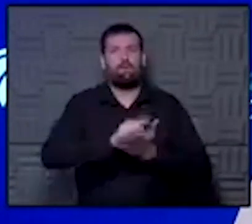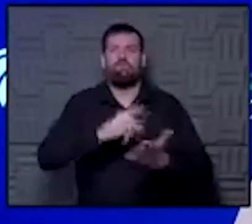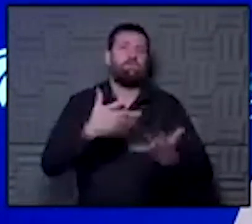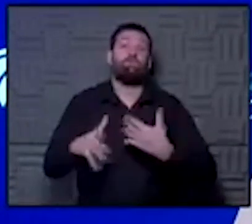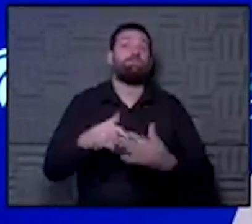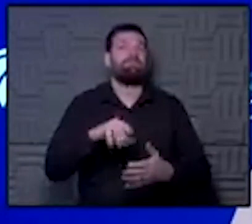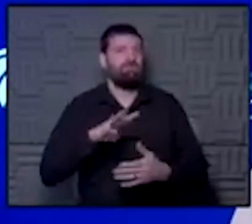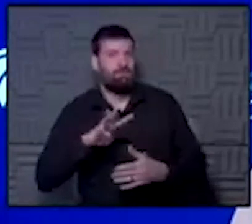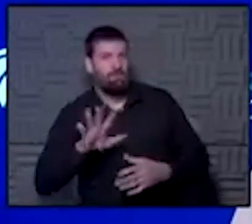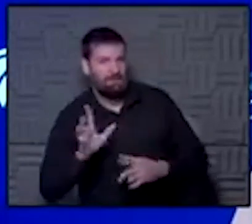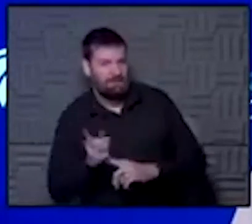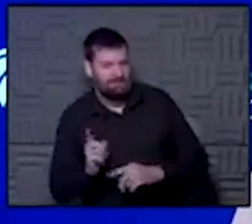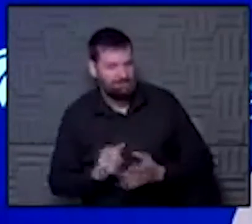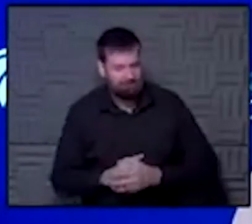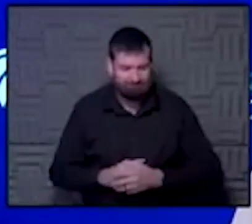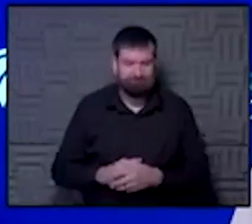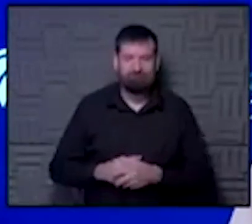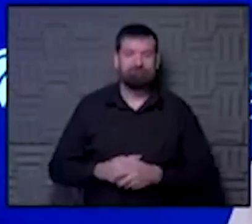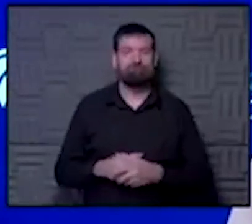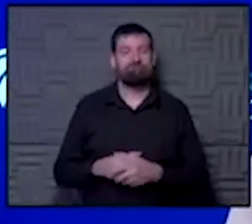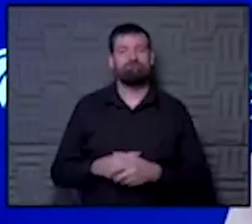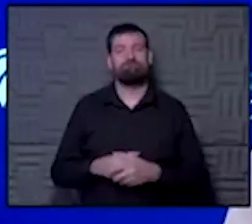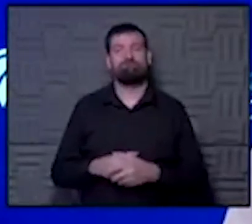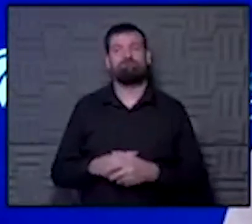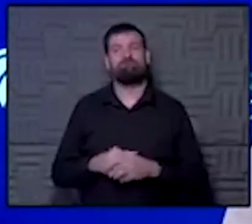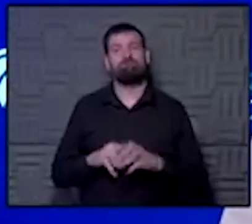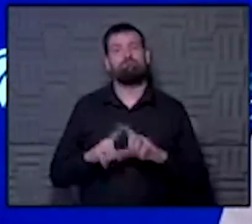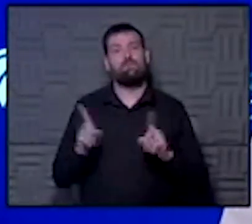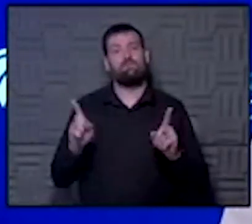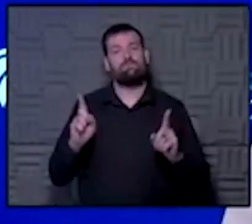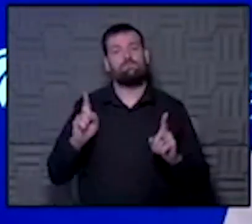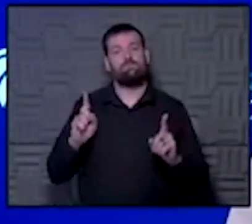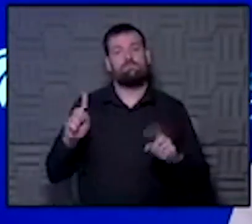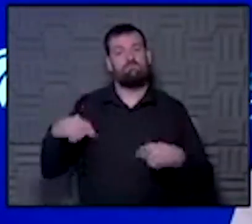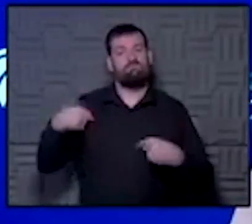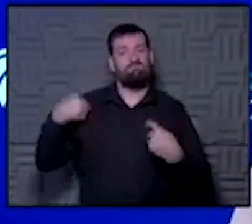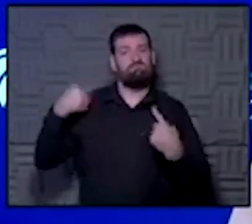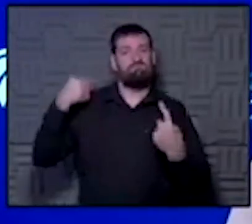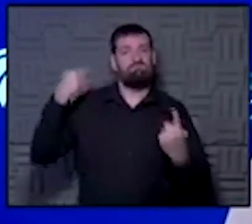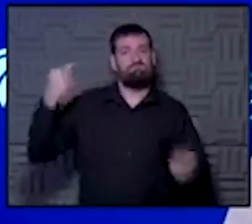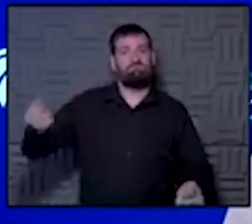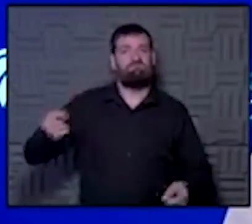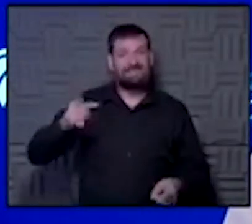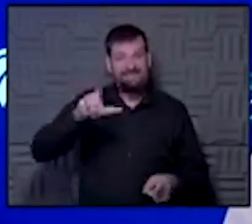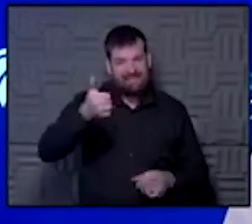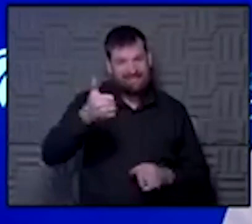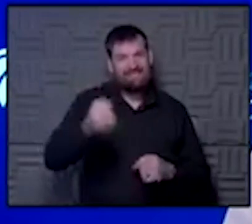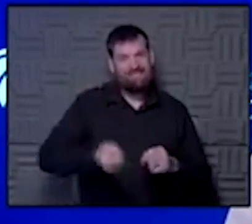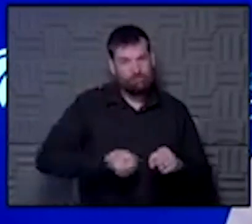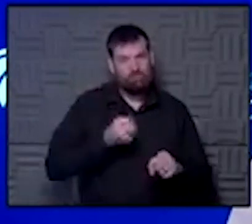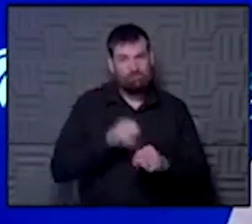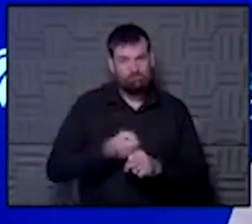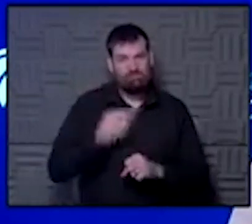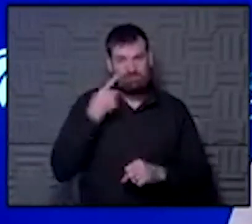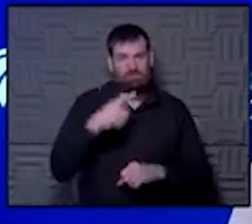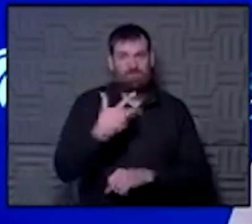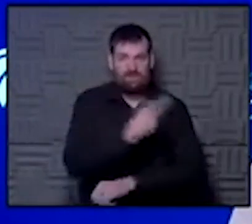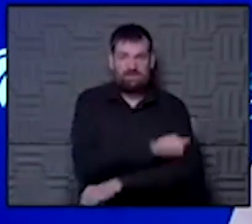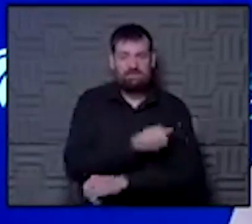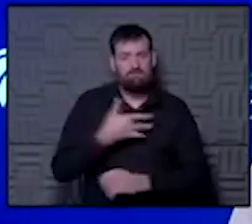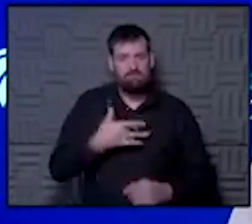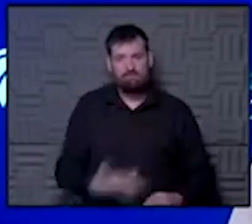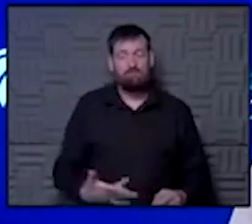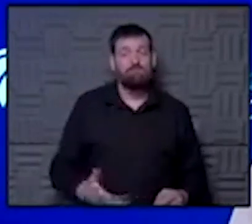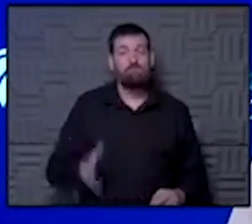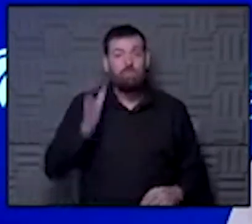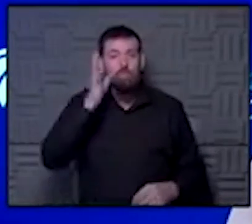45 minutes. But historically, it has taken us a decade to get a vaccine. We're going to have